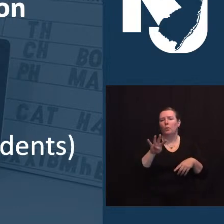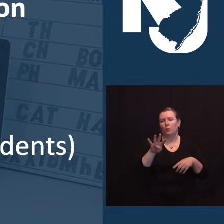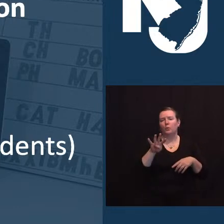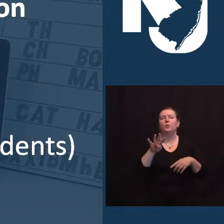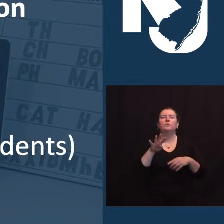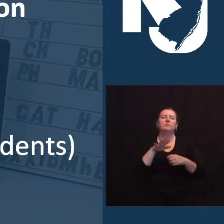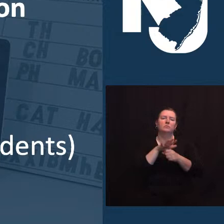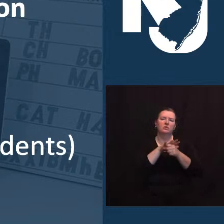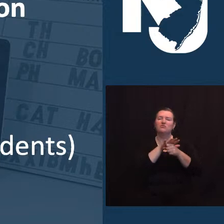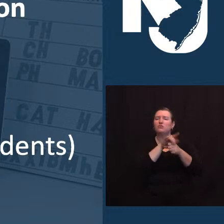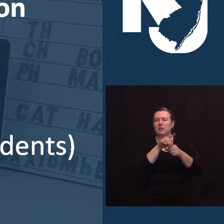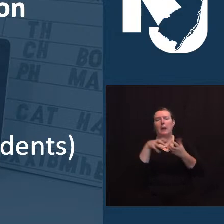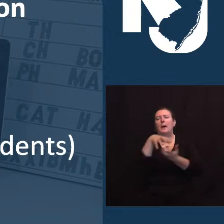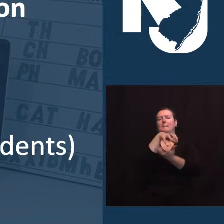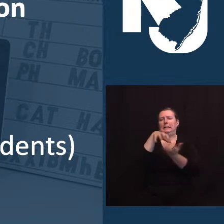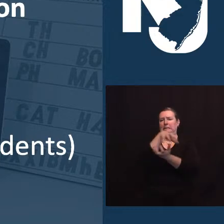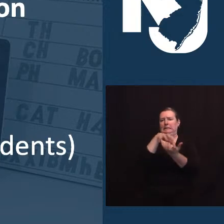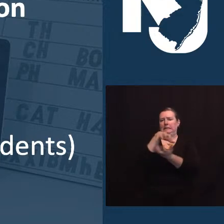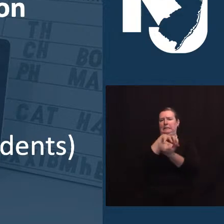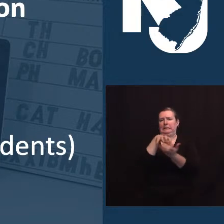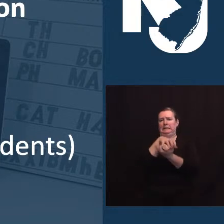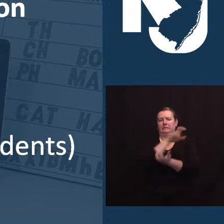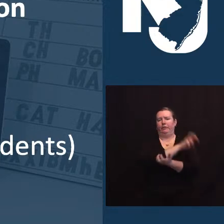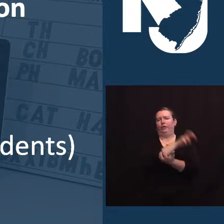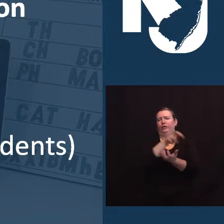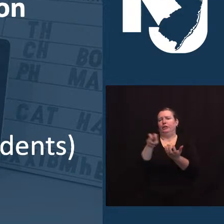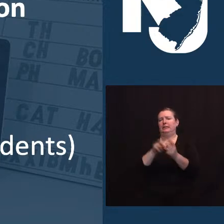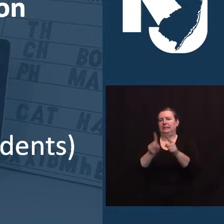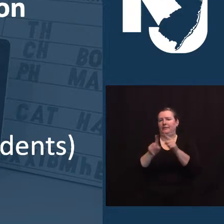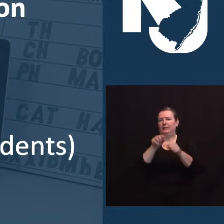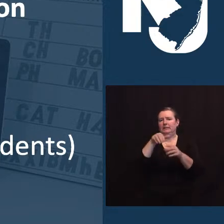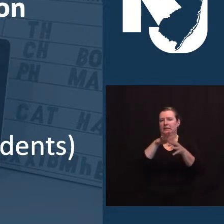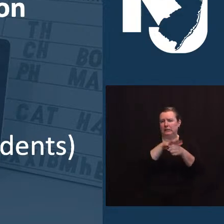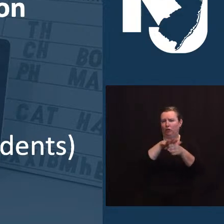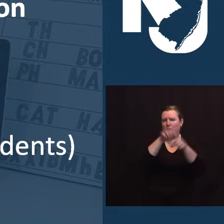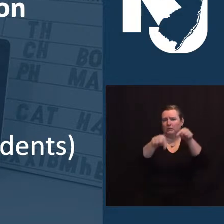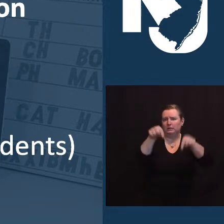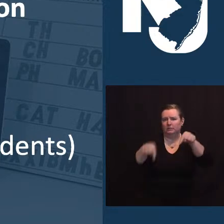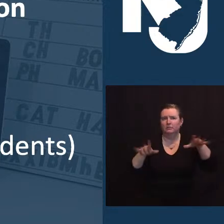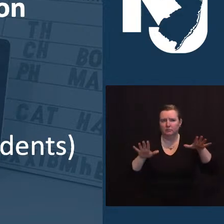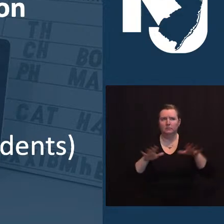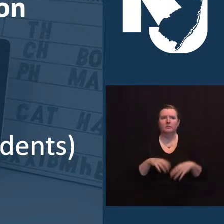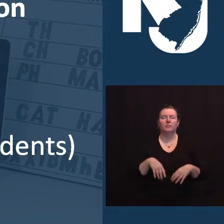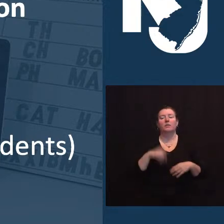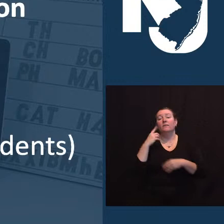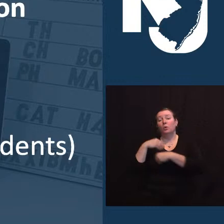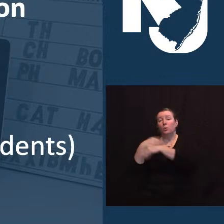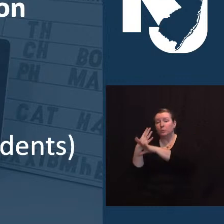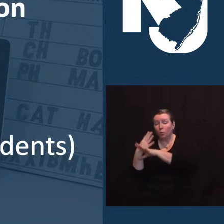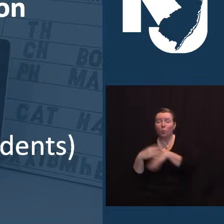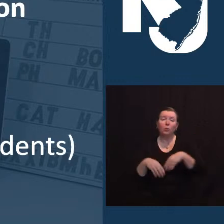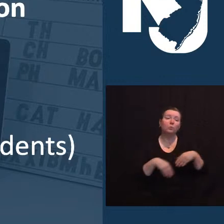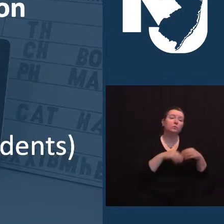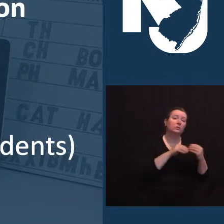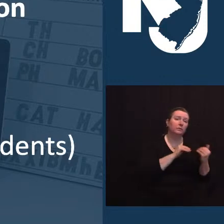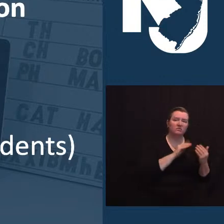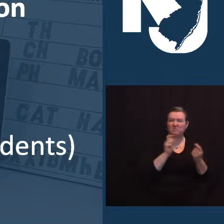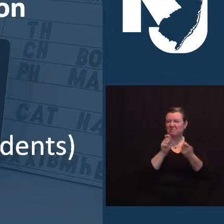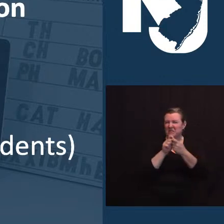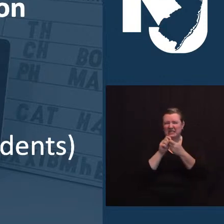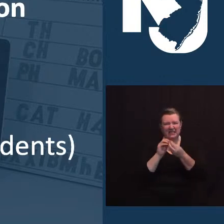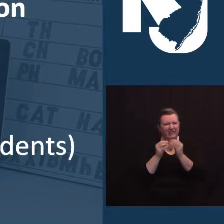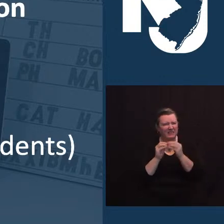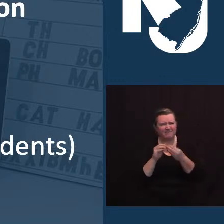mix of in-person, hybrid, or all remote learning. We don't have an exact tally, but it is safe to assume that a